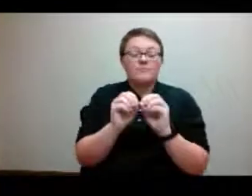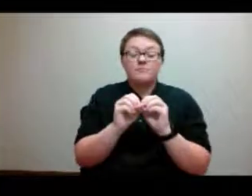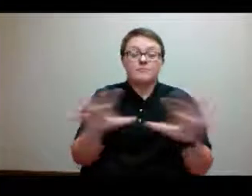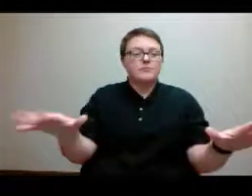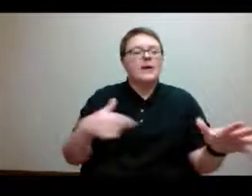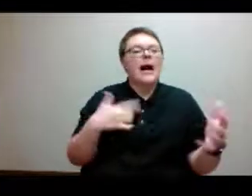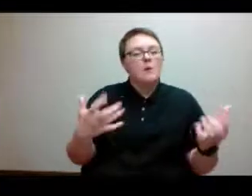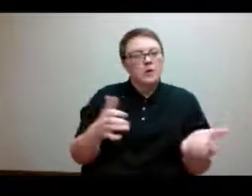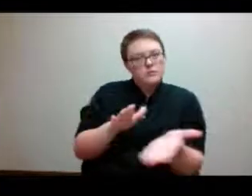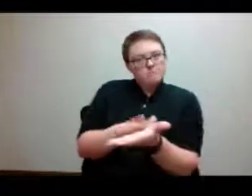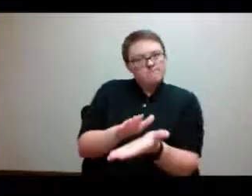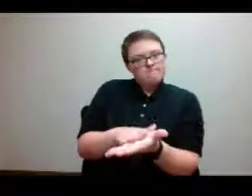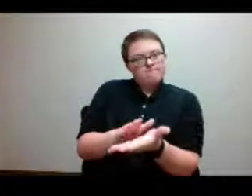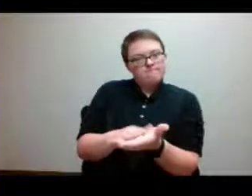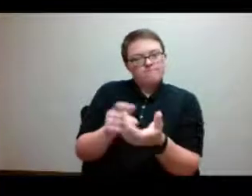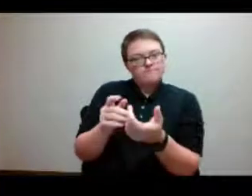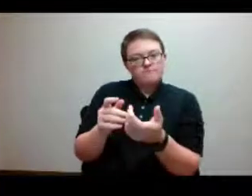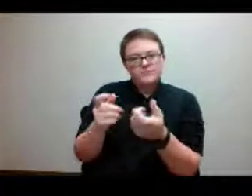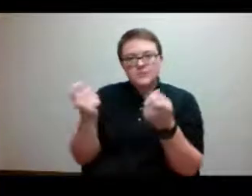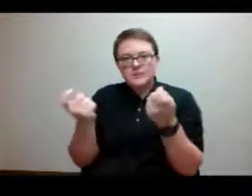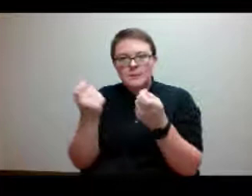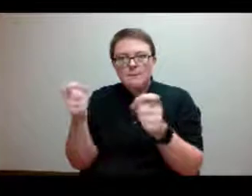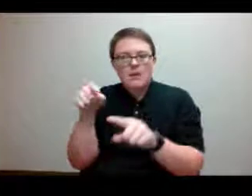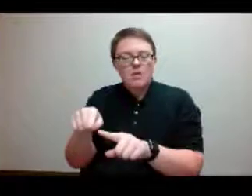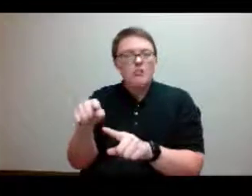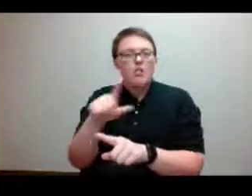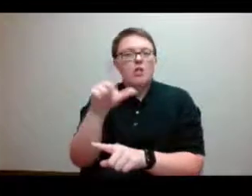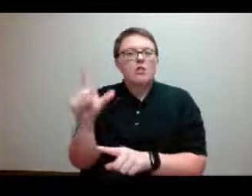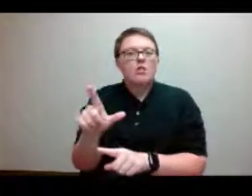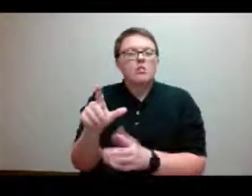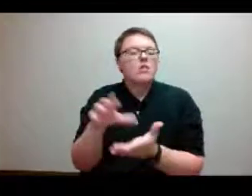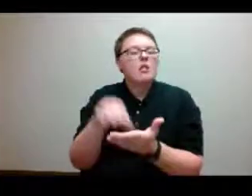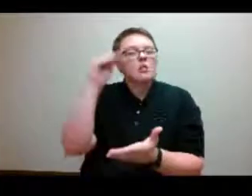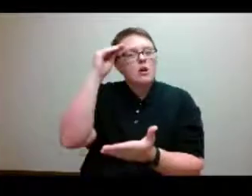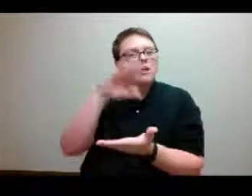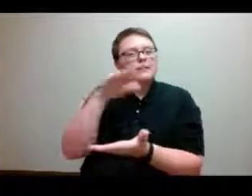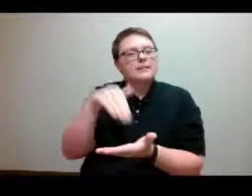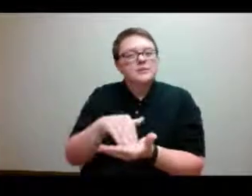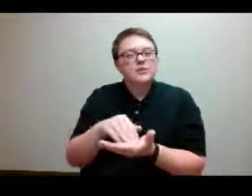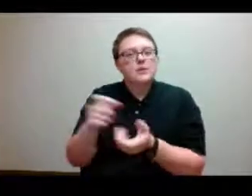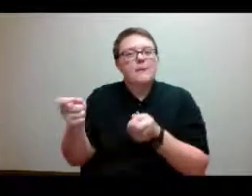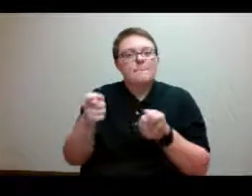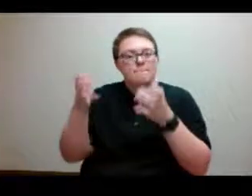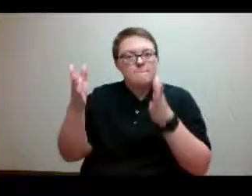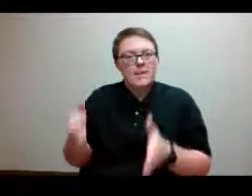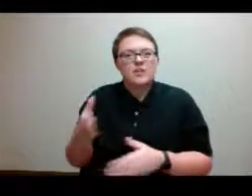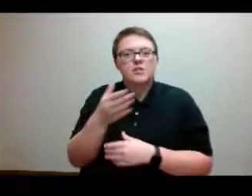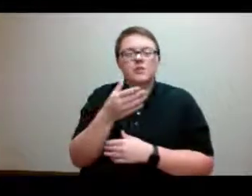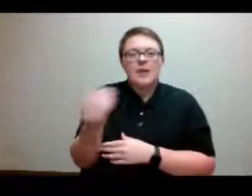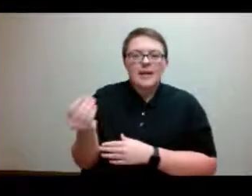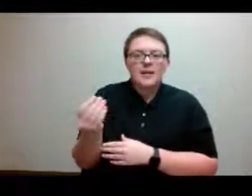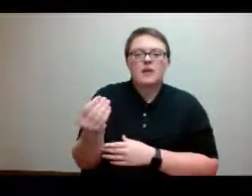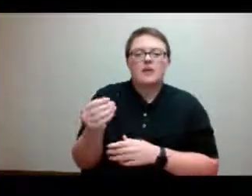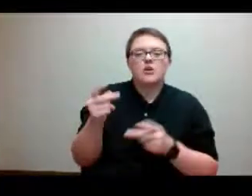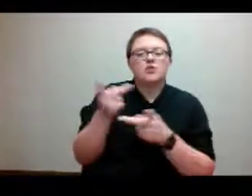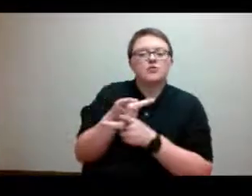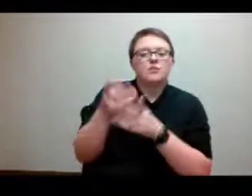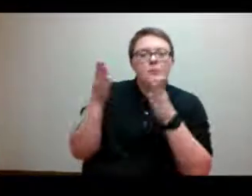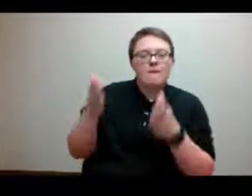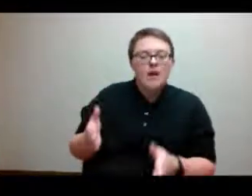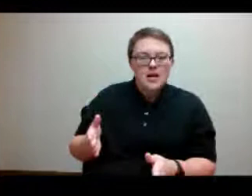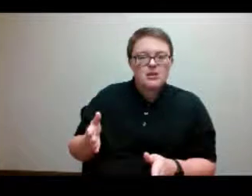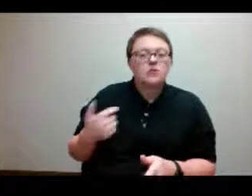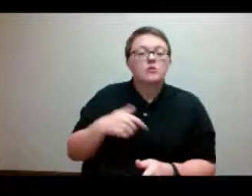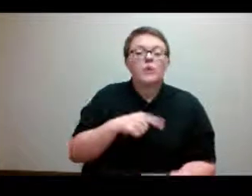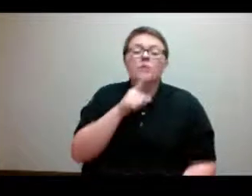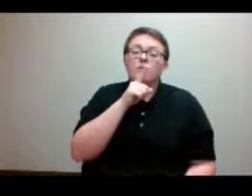applaud our Learning Center managers and supervisors. They got together with their partners on other campuses, and we